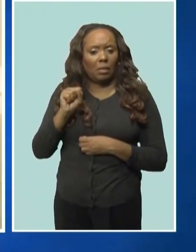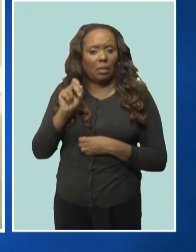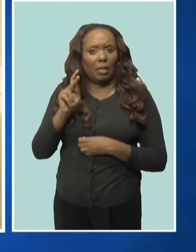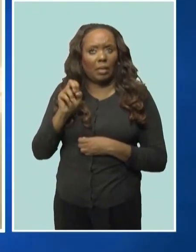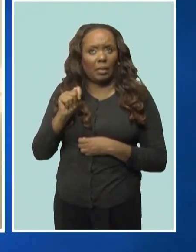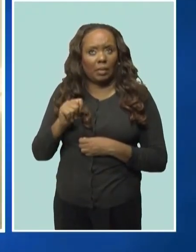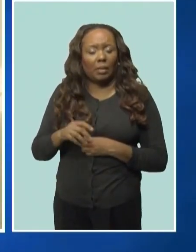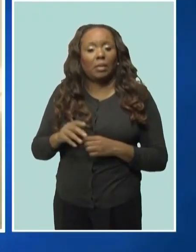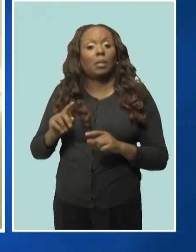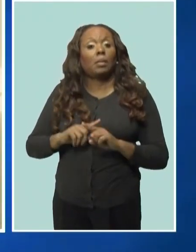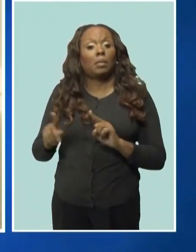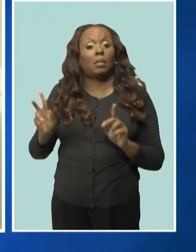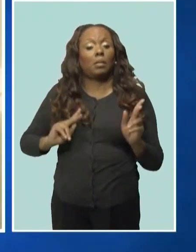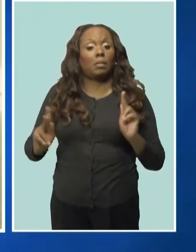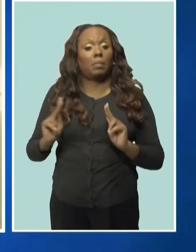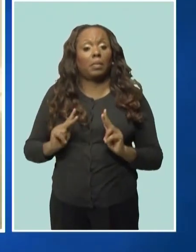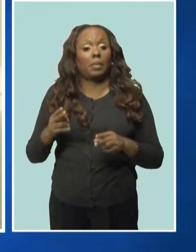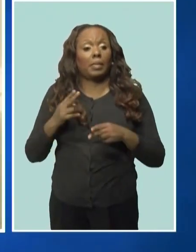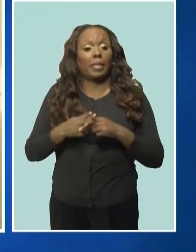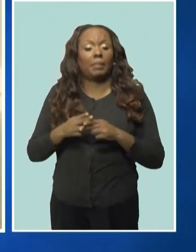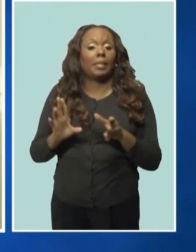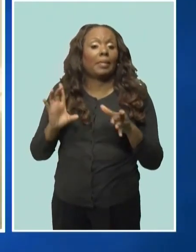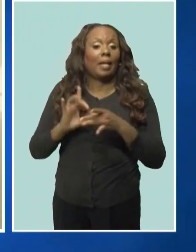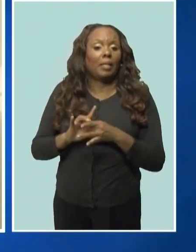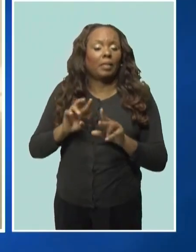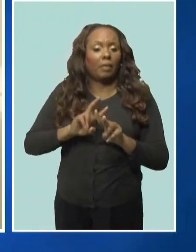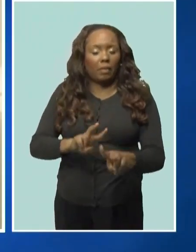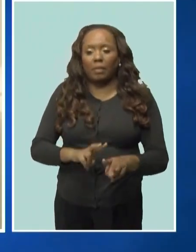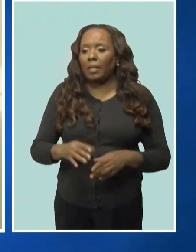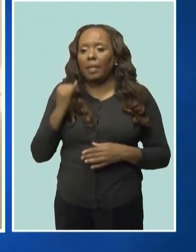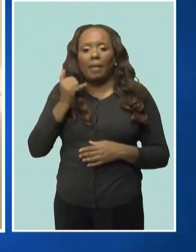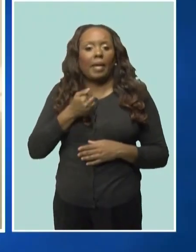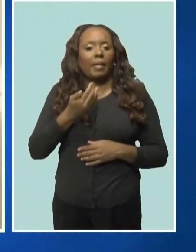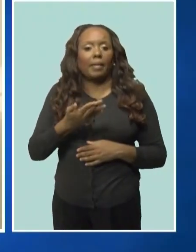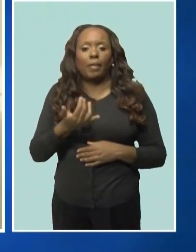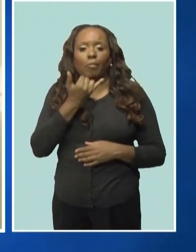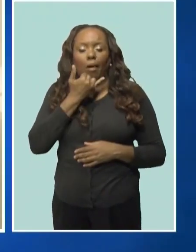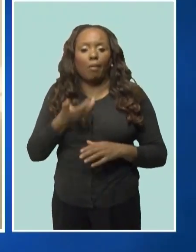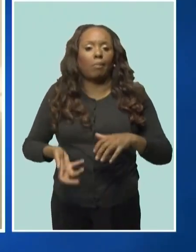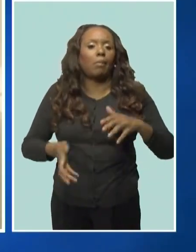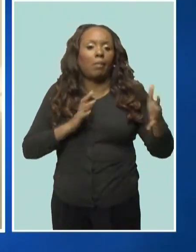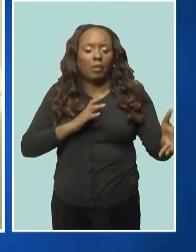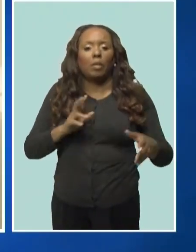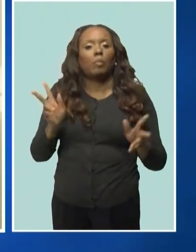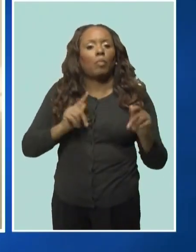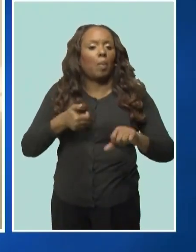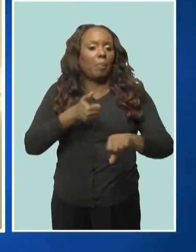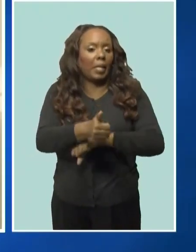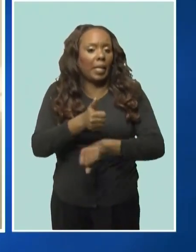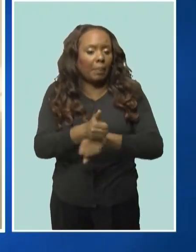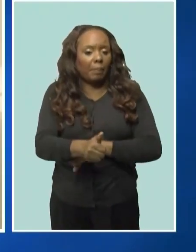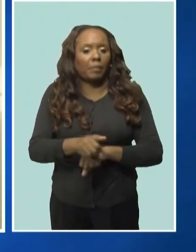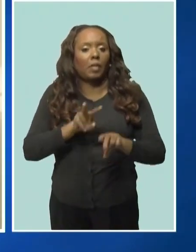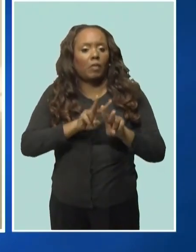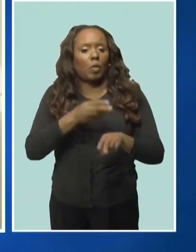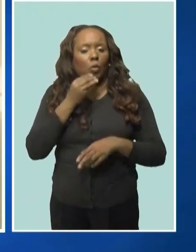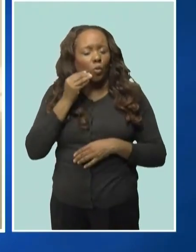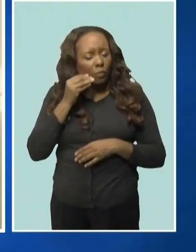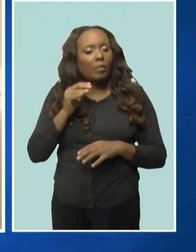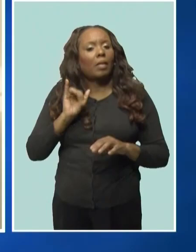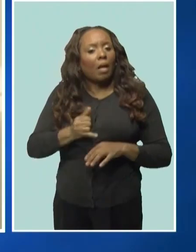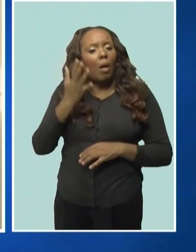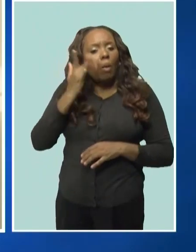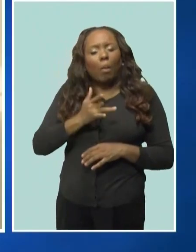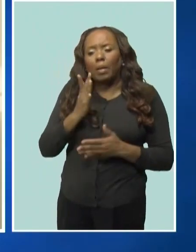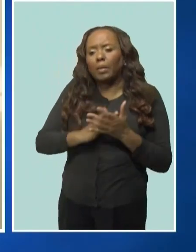name are attached to the funeral. So anything goes wrong, is the funeral home name is going to be called. So some of them are skeptical, and then some of them just don't